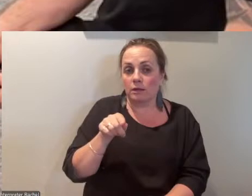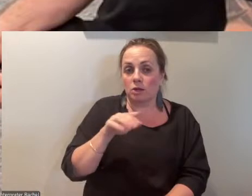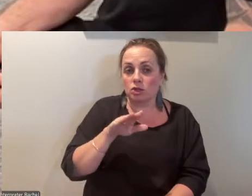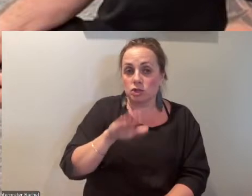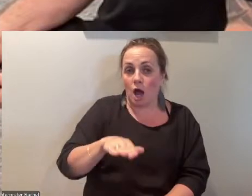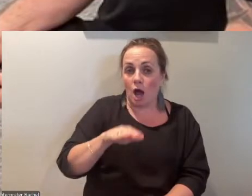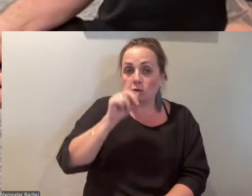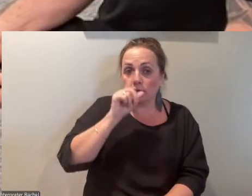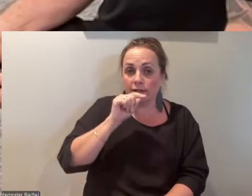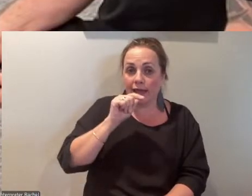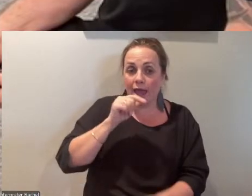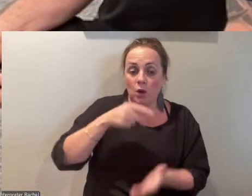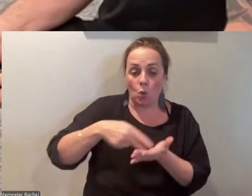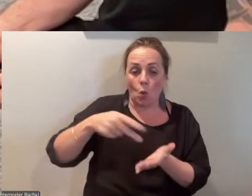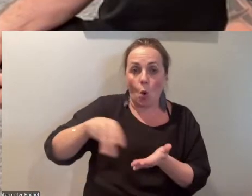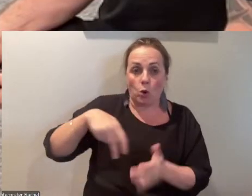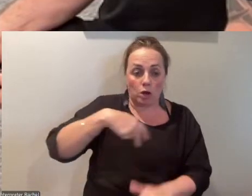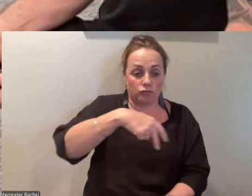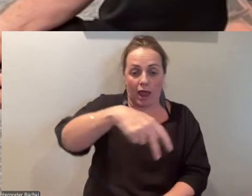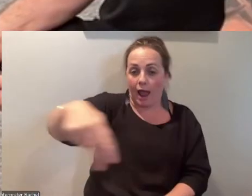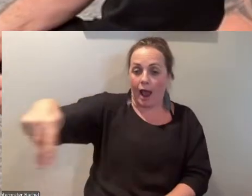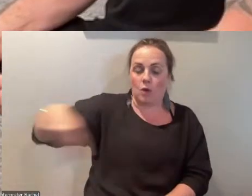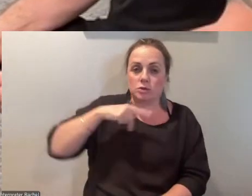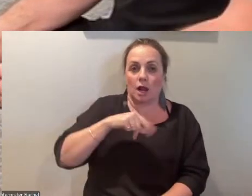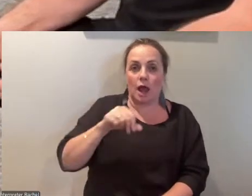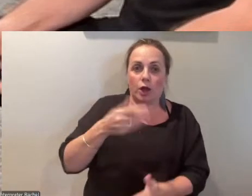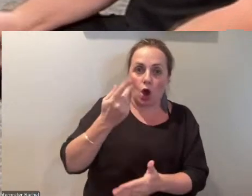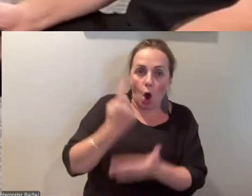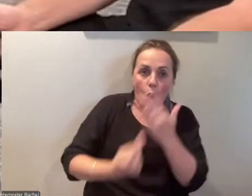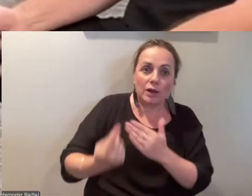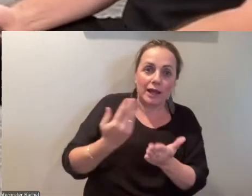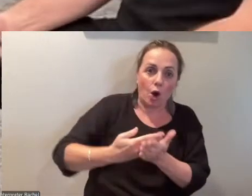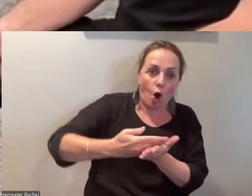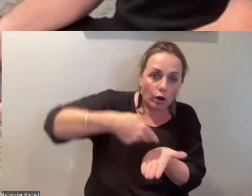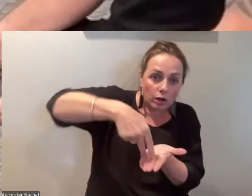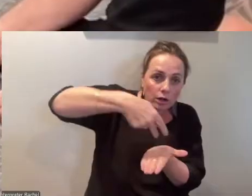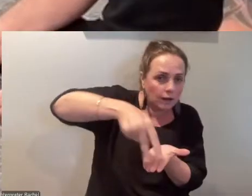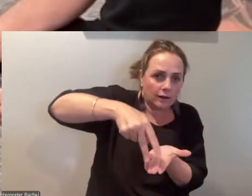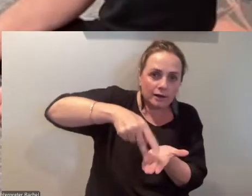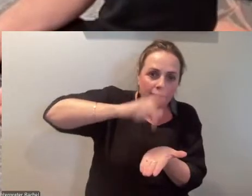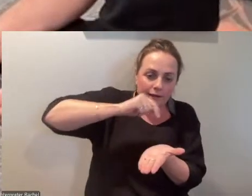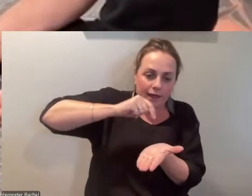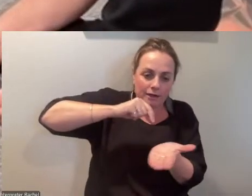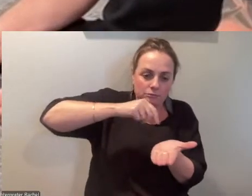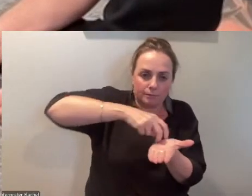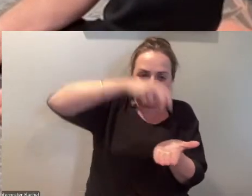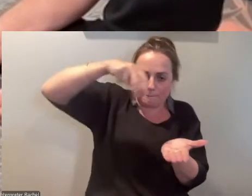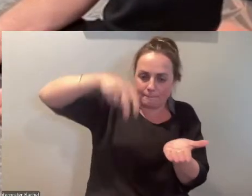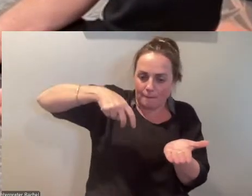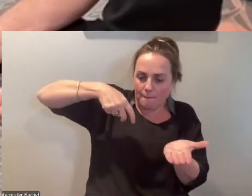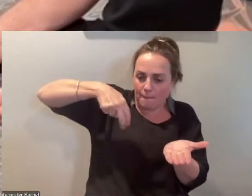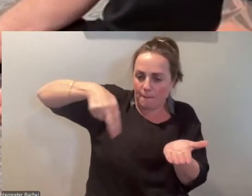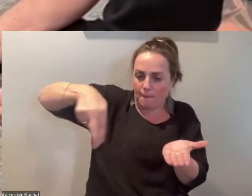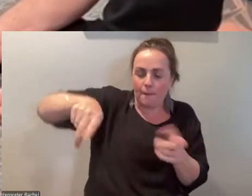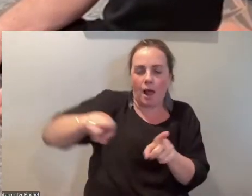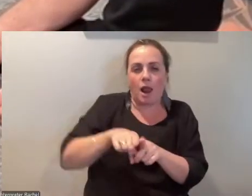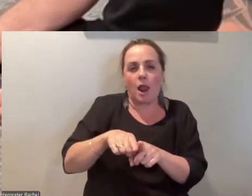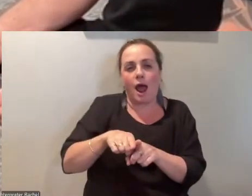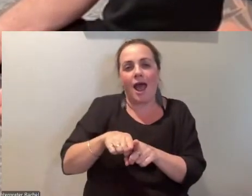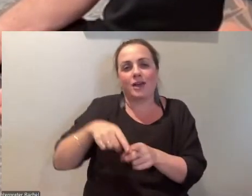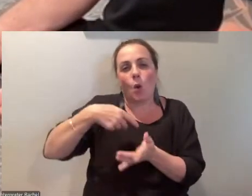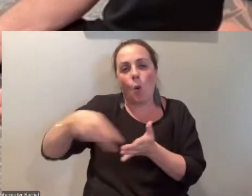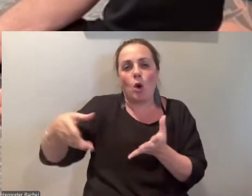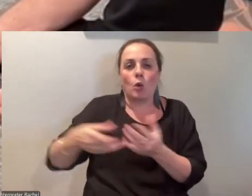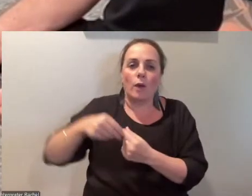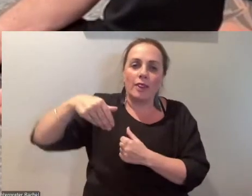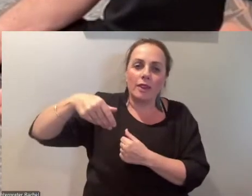And I feel like that's been the biggest motivator for movement, to be able to see that they can walk with their brother or their sister, or walk their dog,